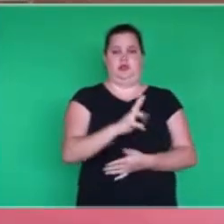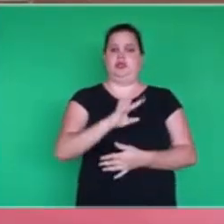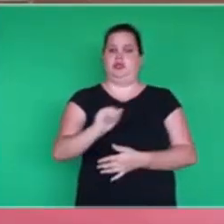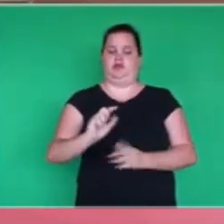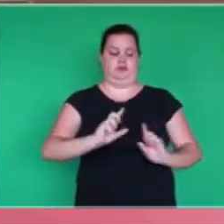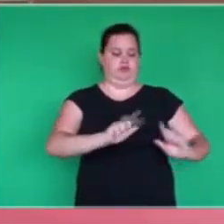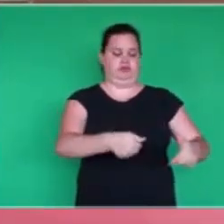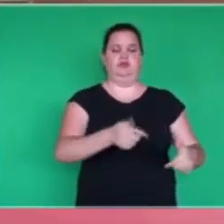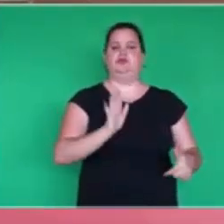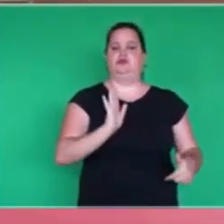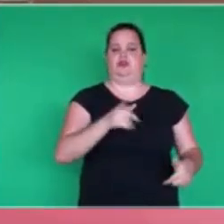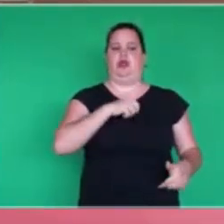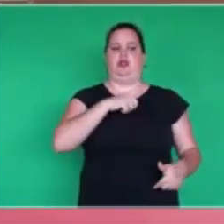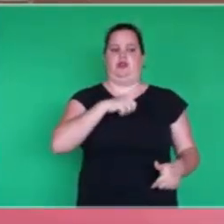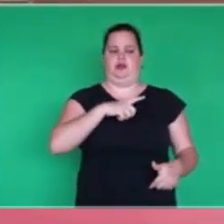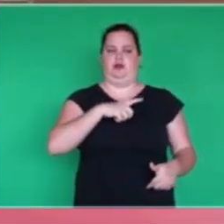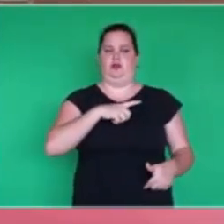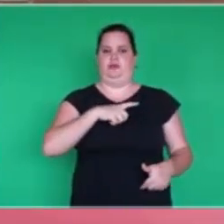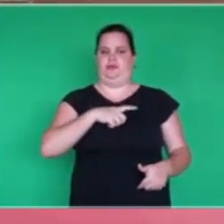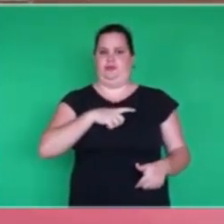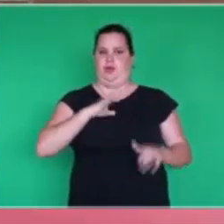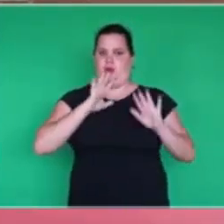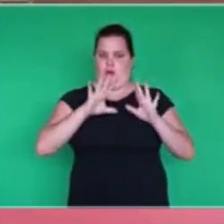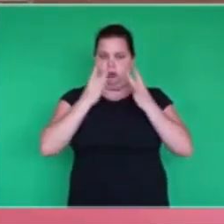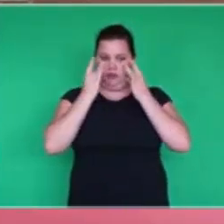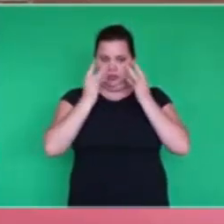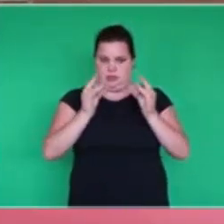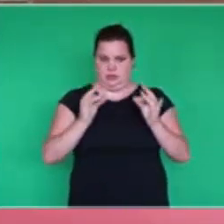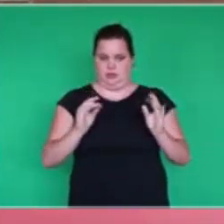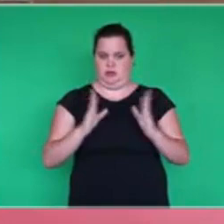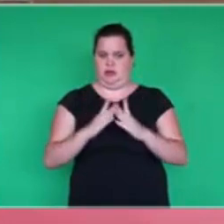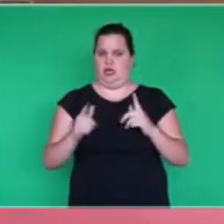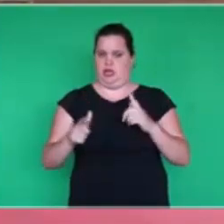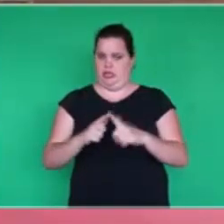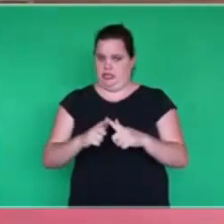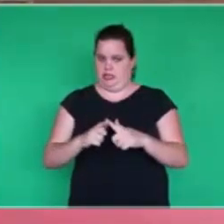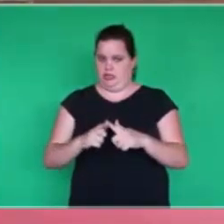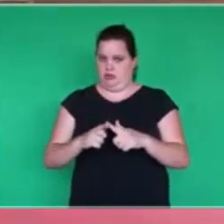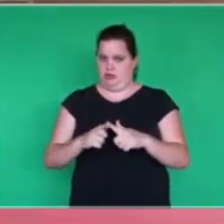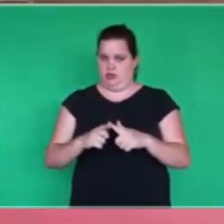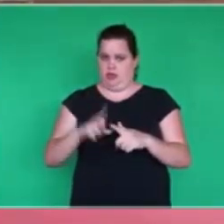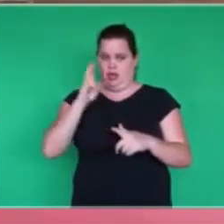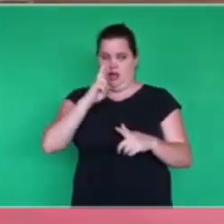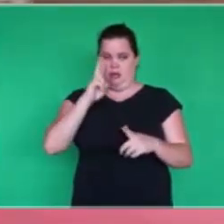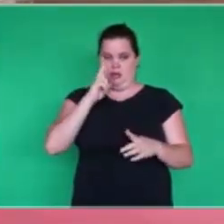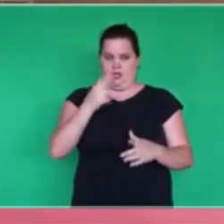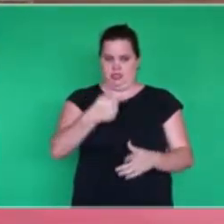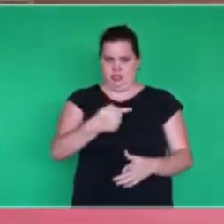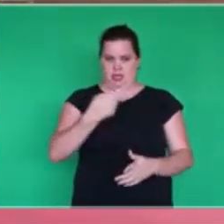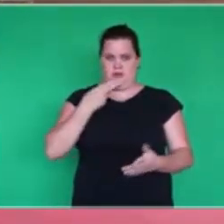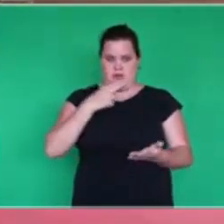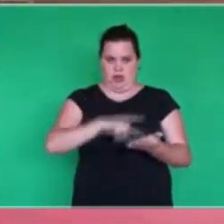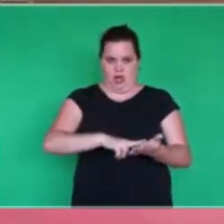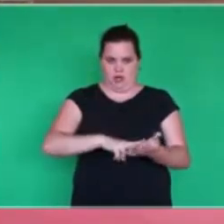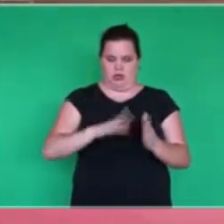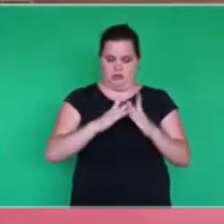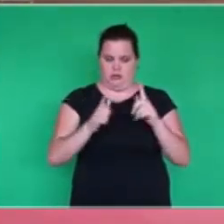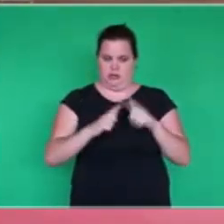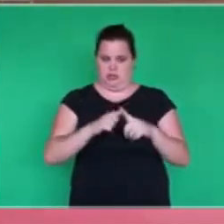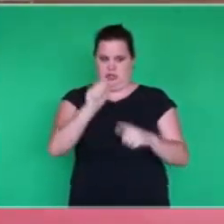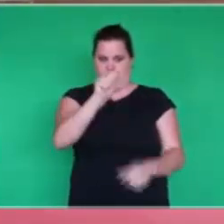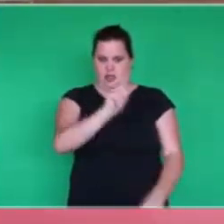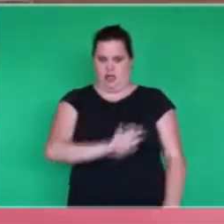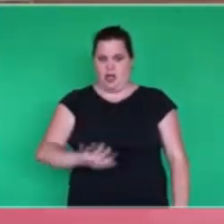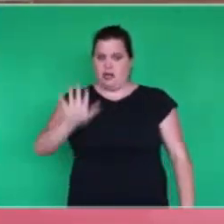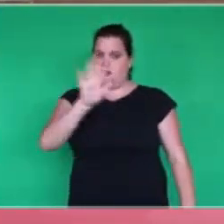watching television, or if you're watching the news, or listening to radio, you can start to clearly understand and see the unfolding